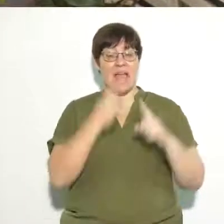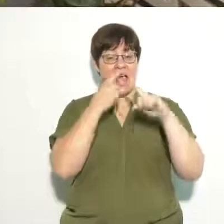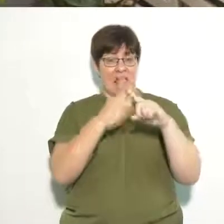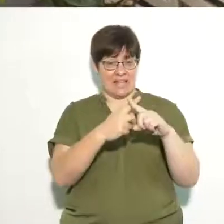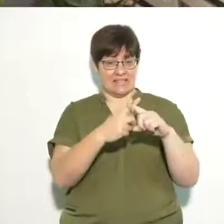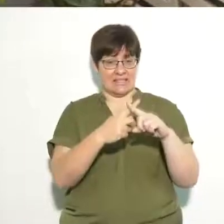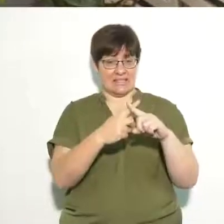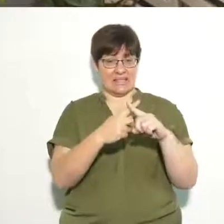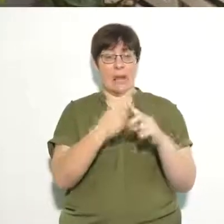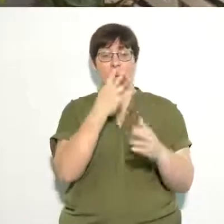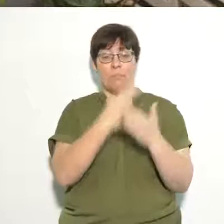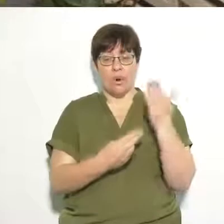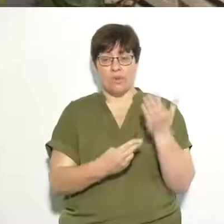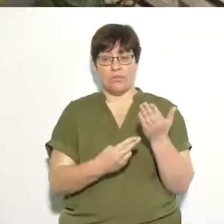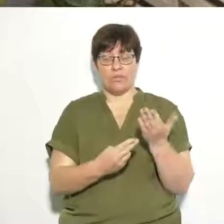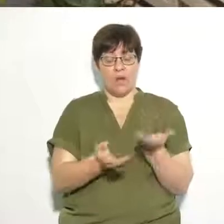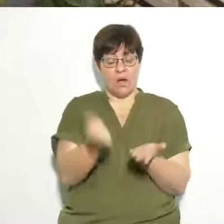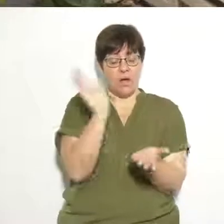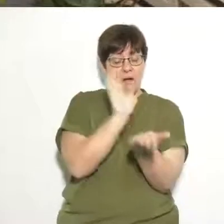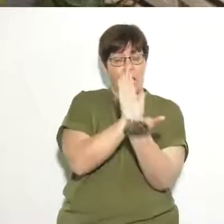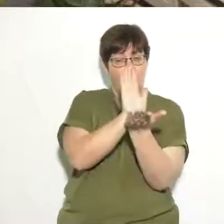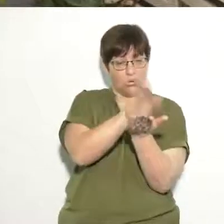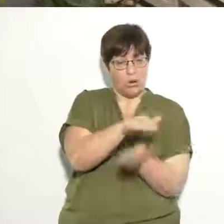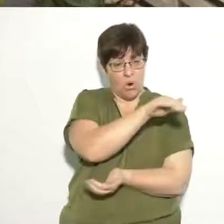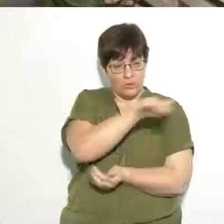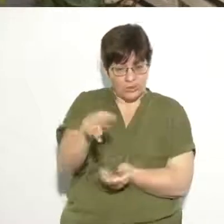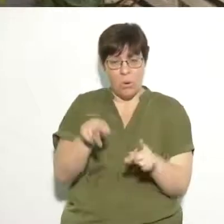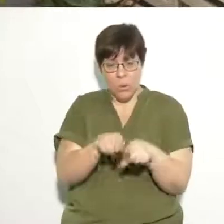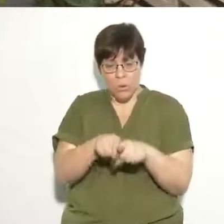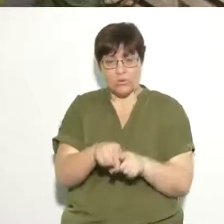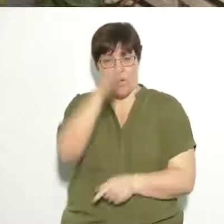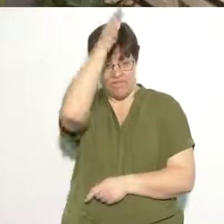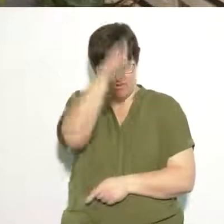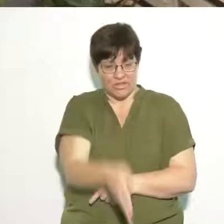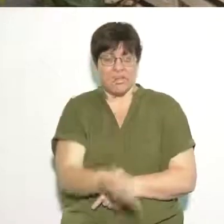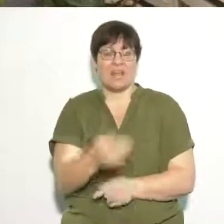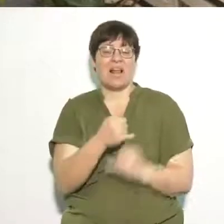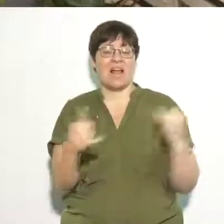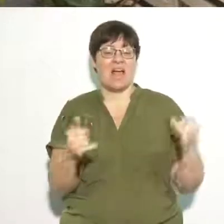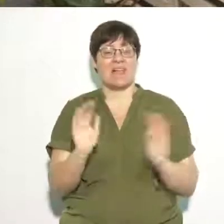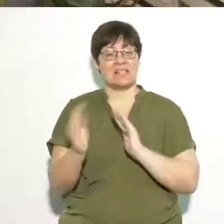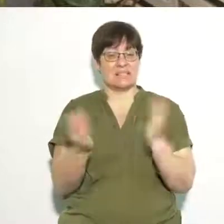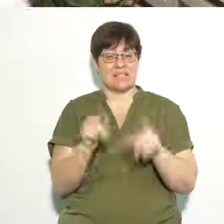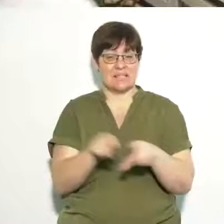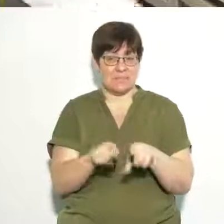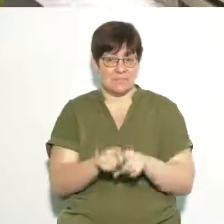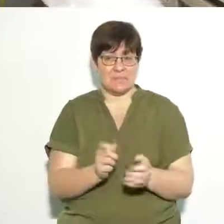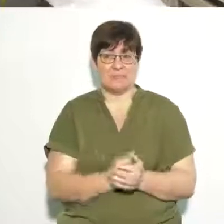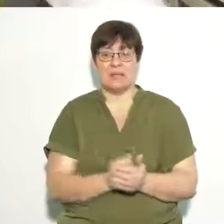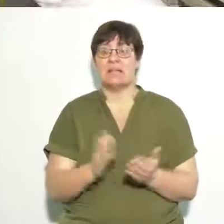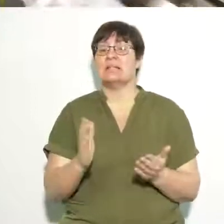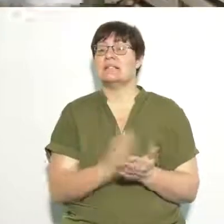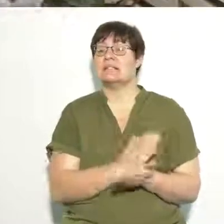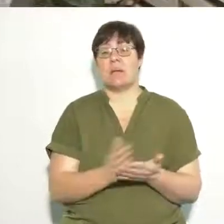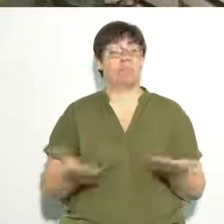X has both horizontal and vertical line of symmetry. And